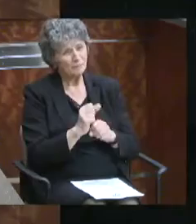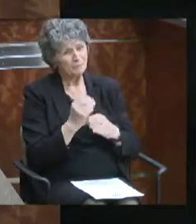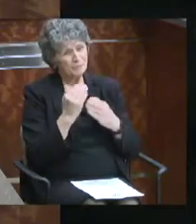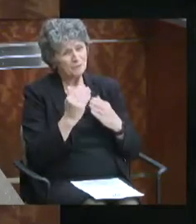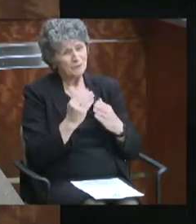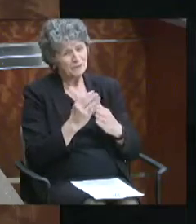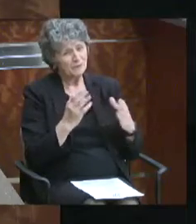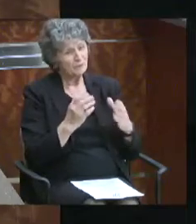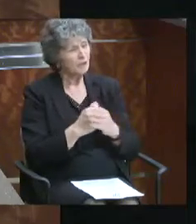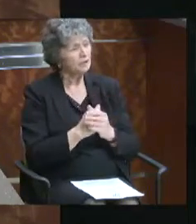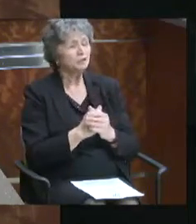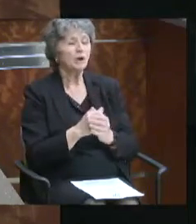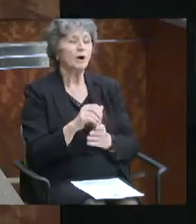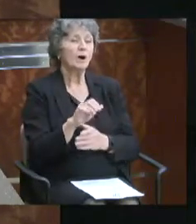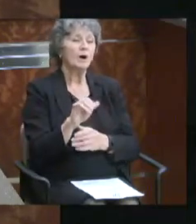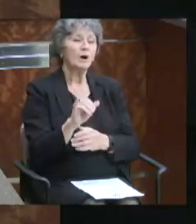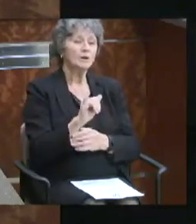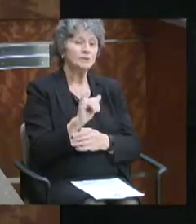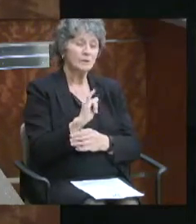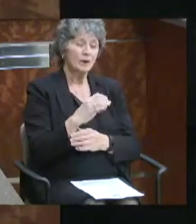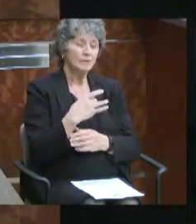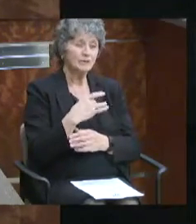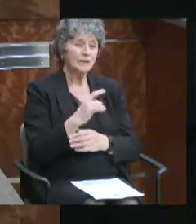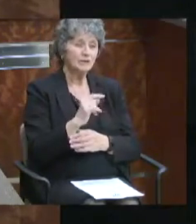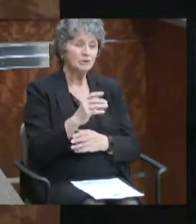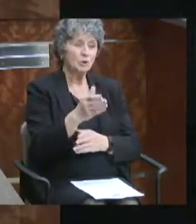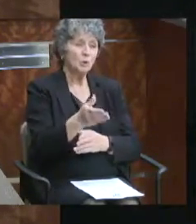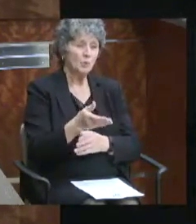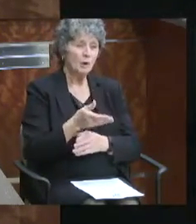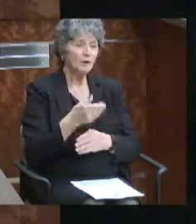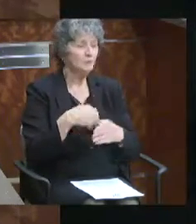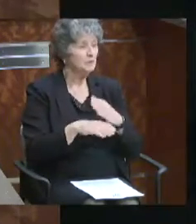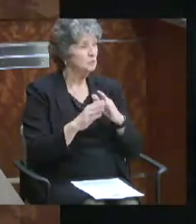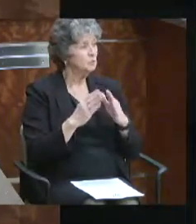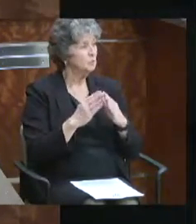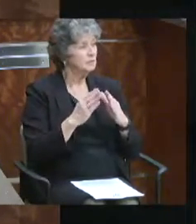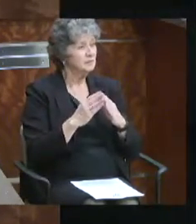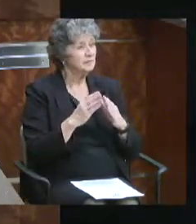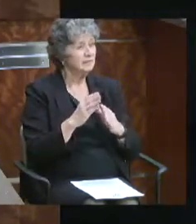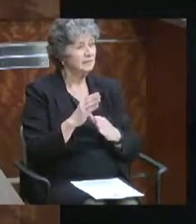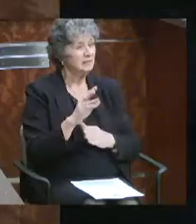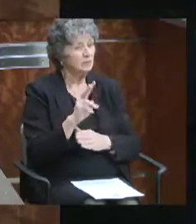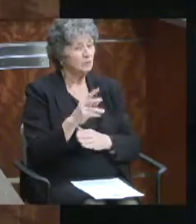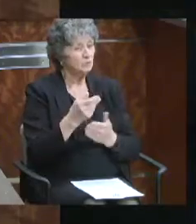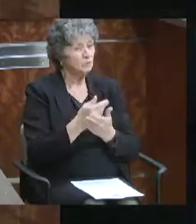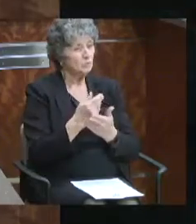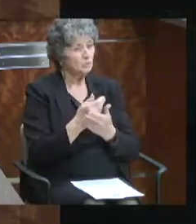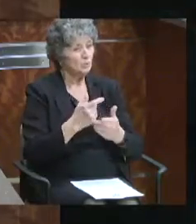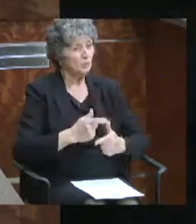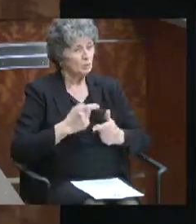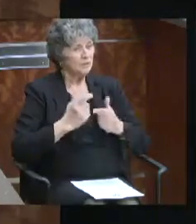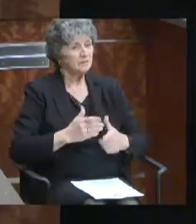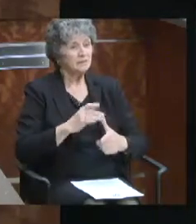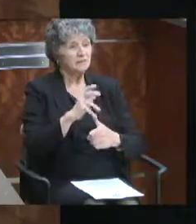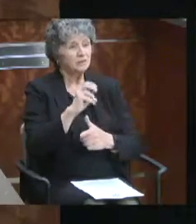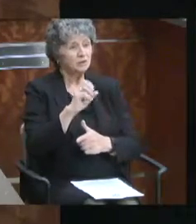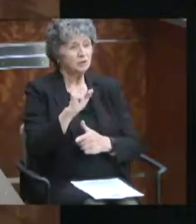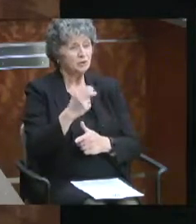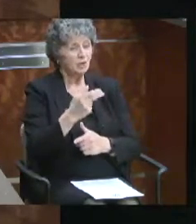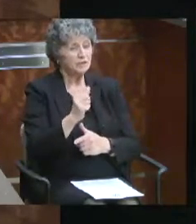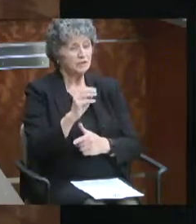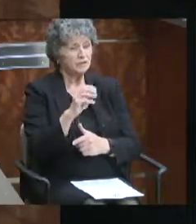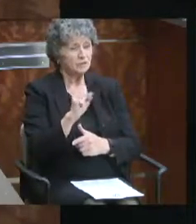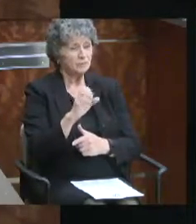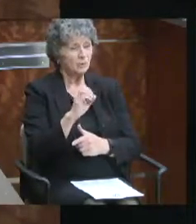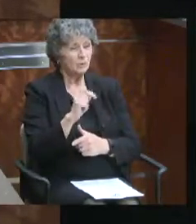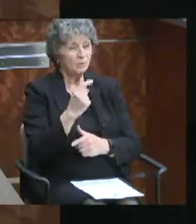much. Also like to welcome to the city of Laurel 2 new residents, Josh and James Cole, who have just